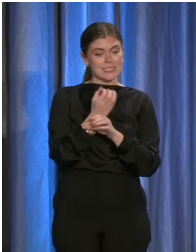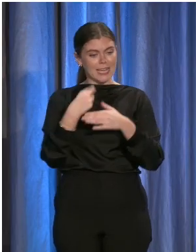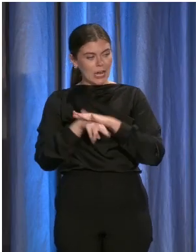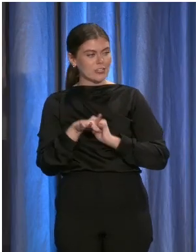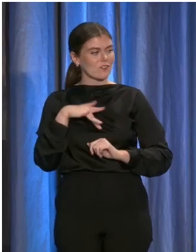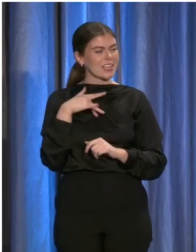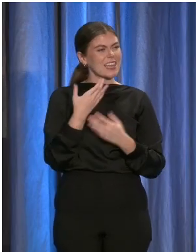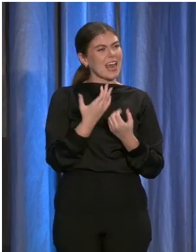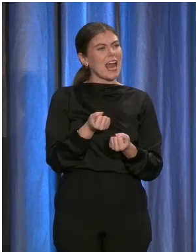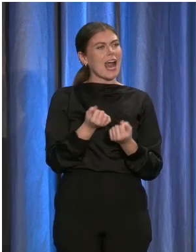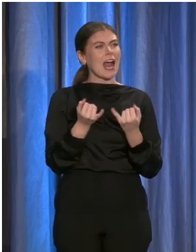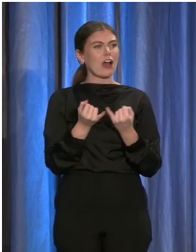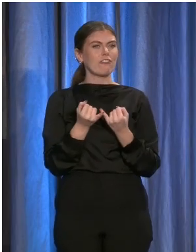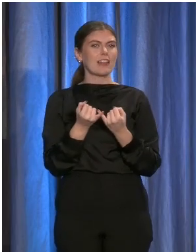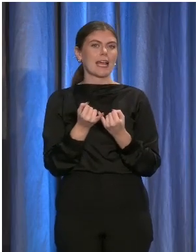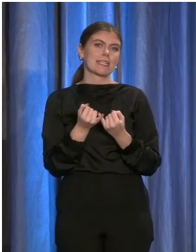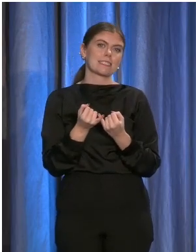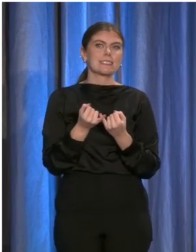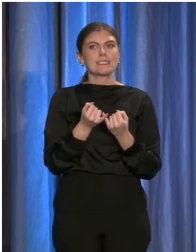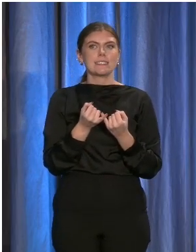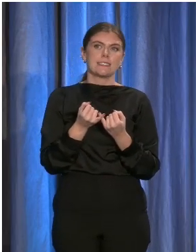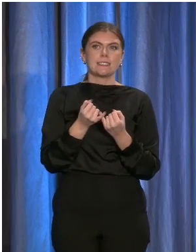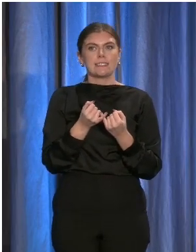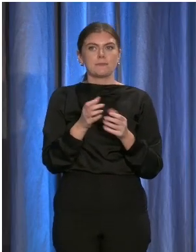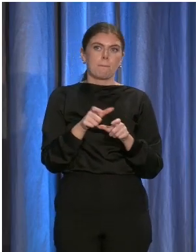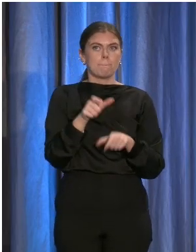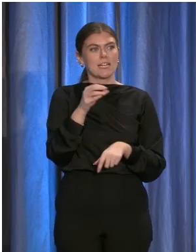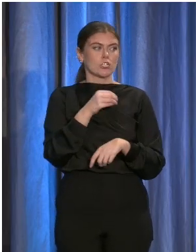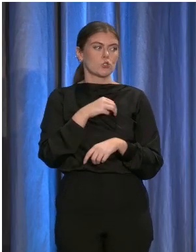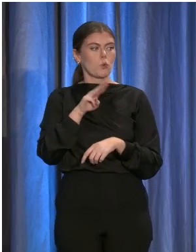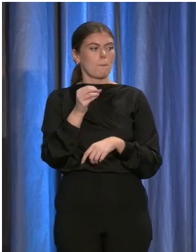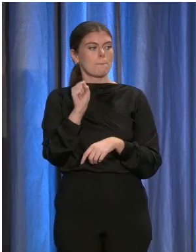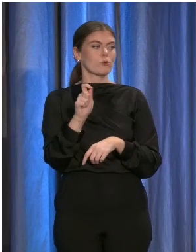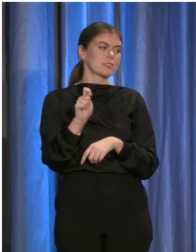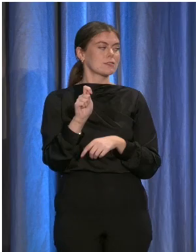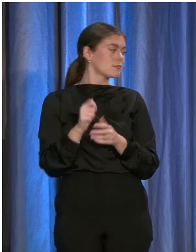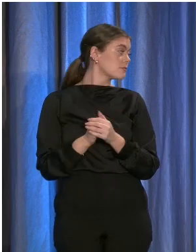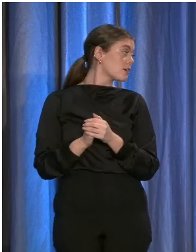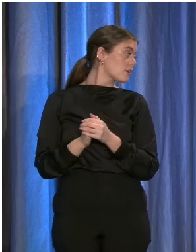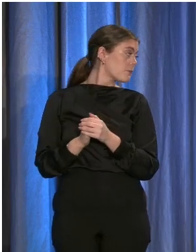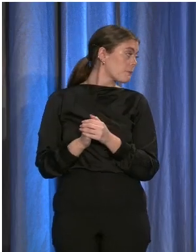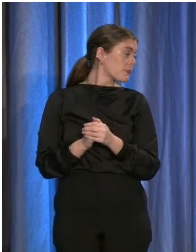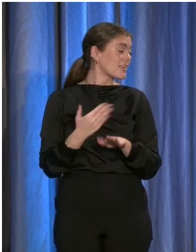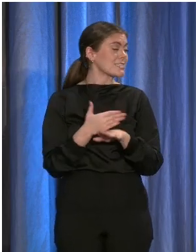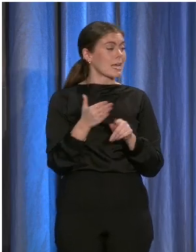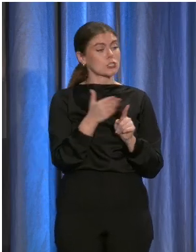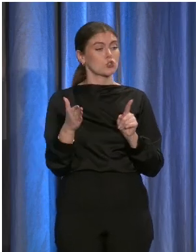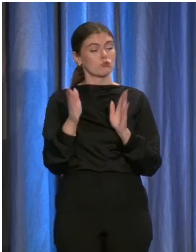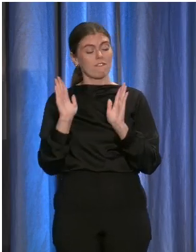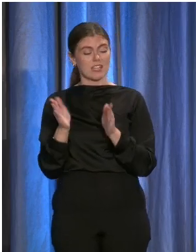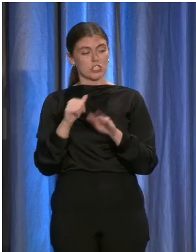kind of what we call pillar-to-post experience in the system, which could leave them feeling